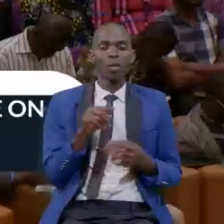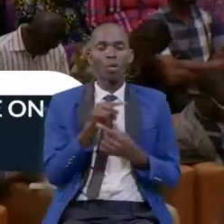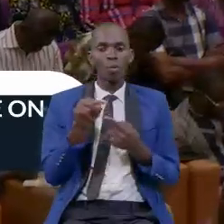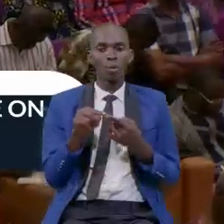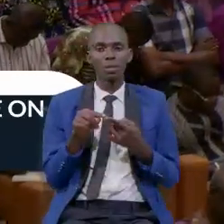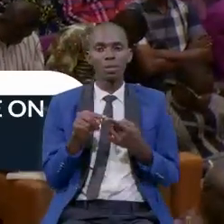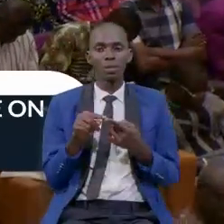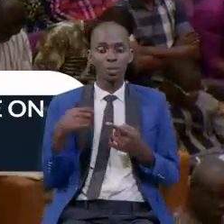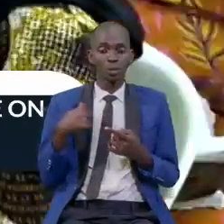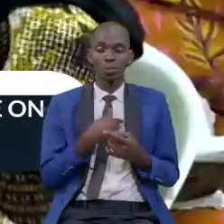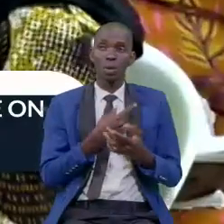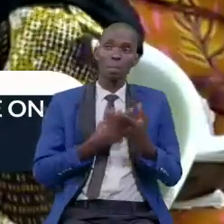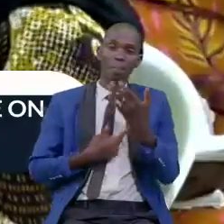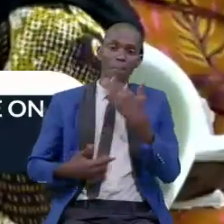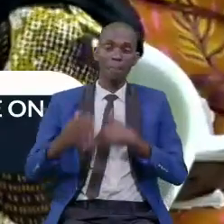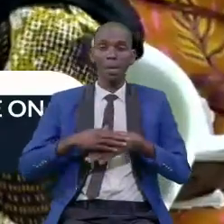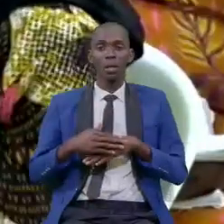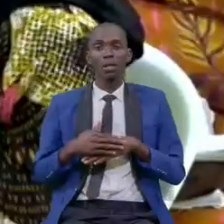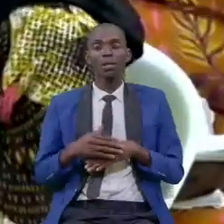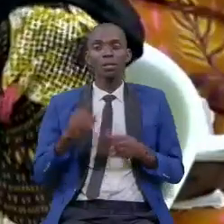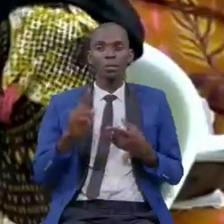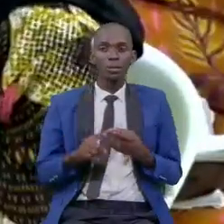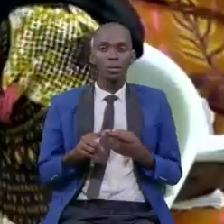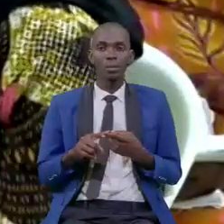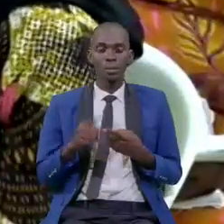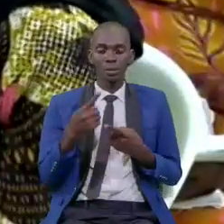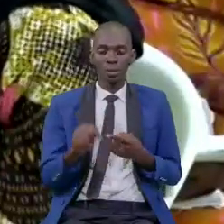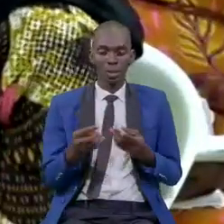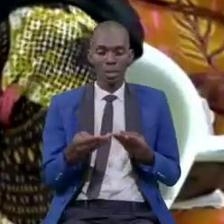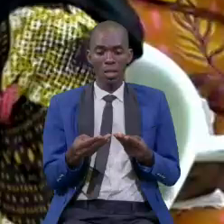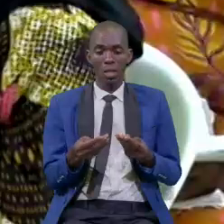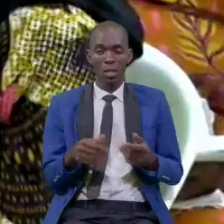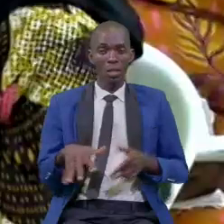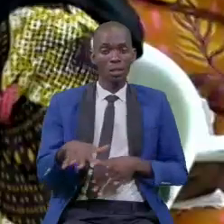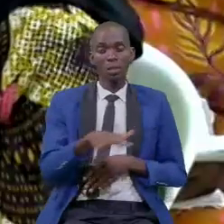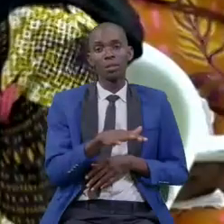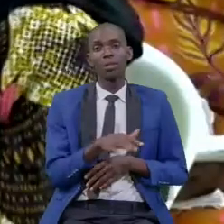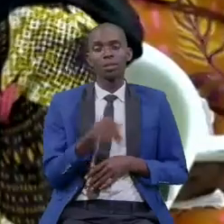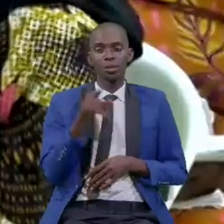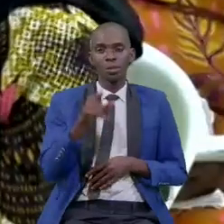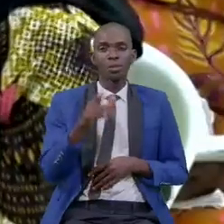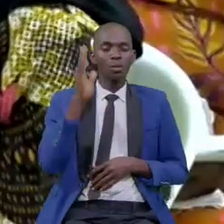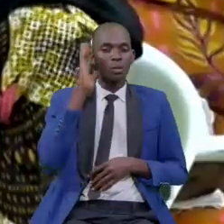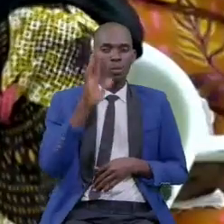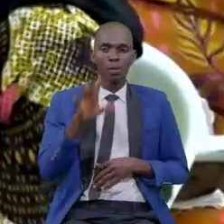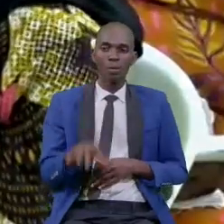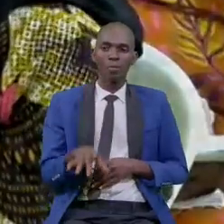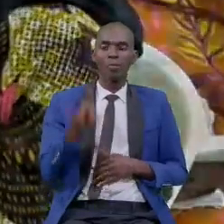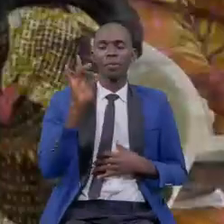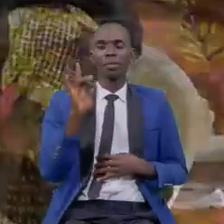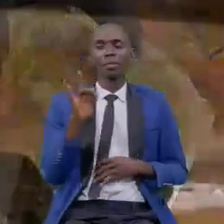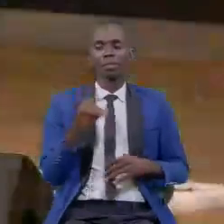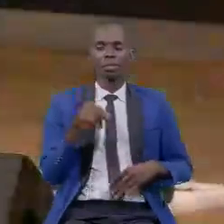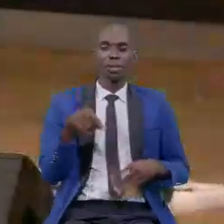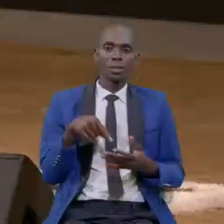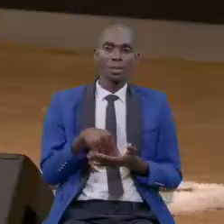when we come unto the land, thou shalt bind